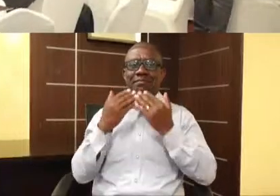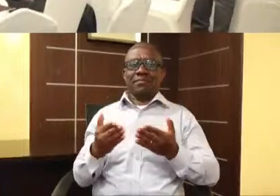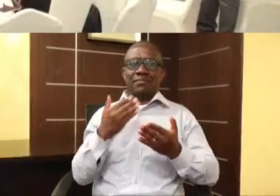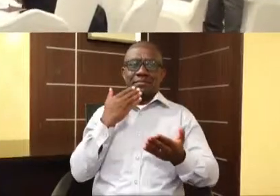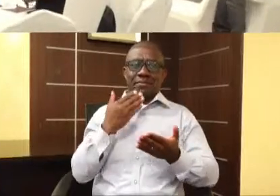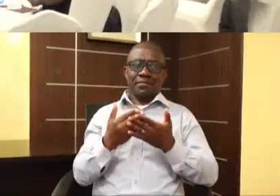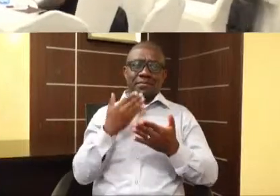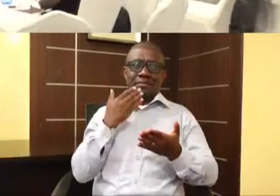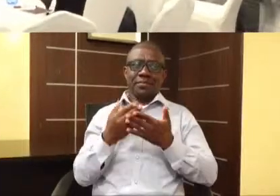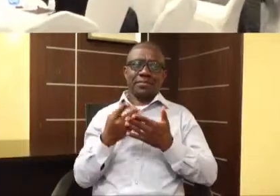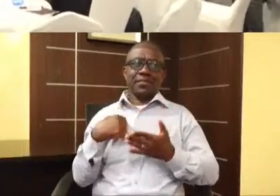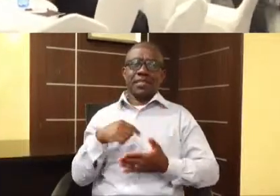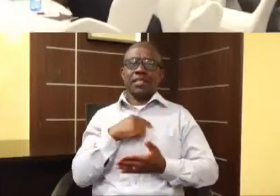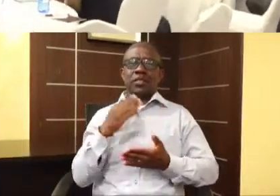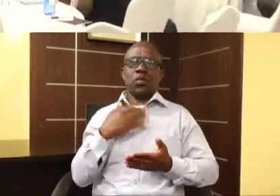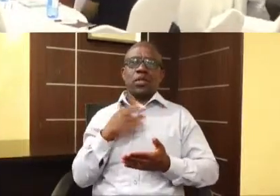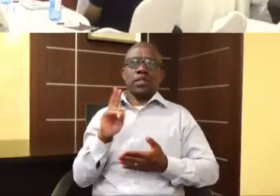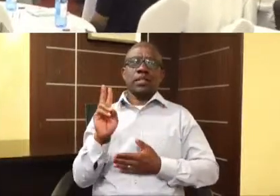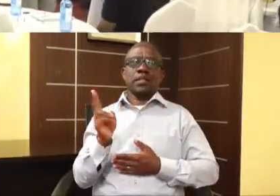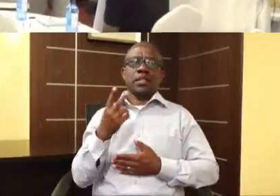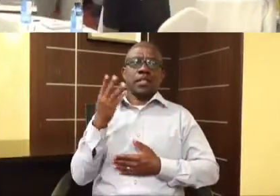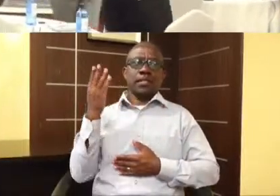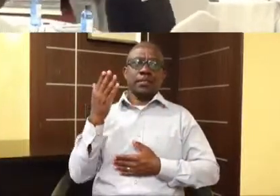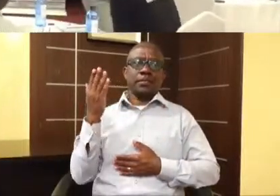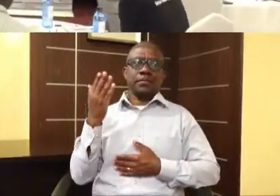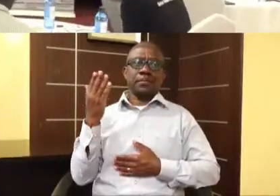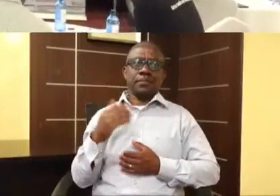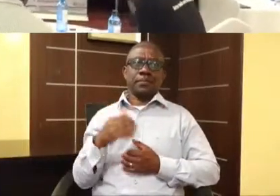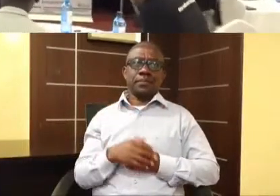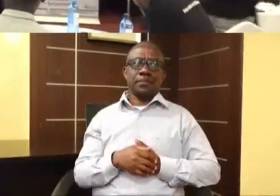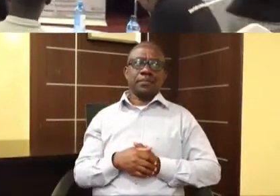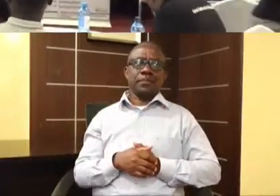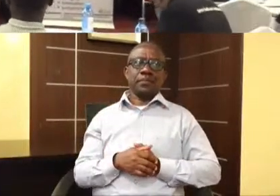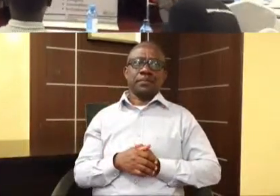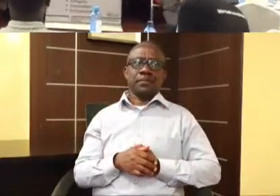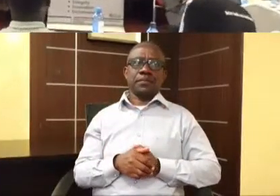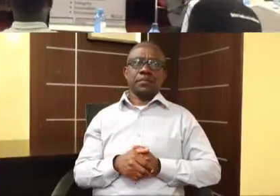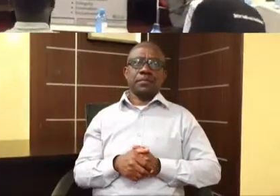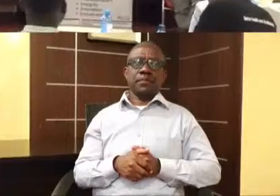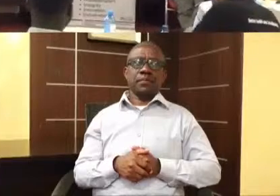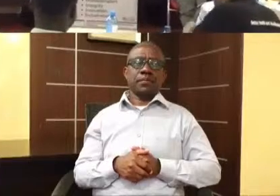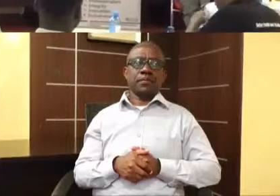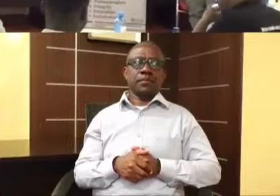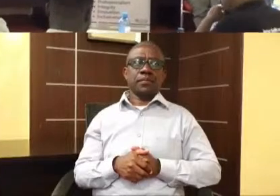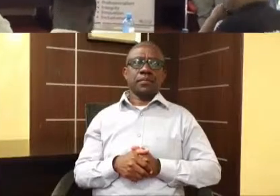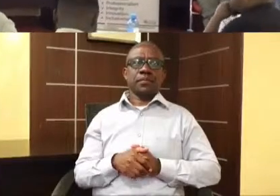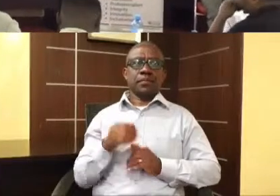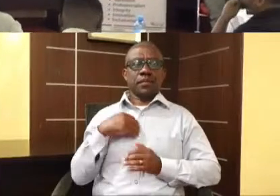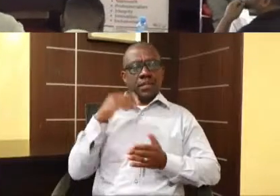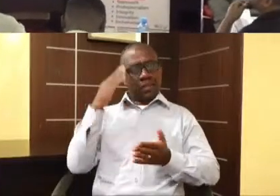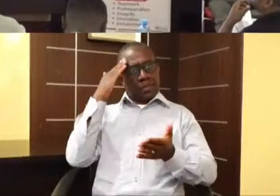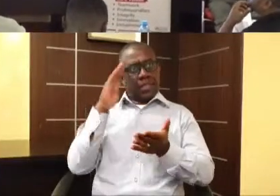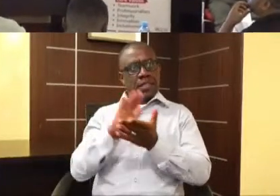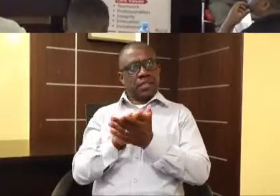usher in the second presentation. And I believe this one is being